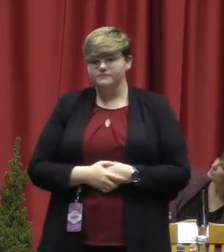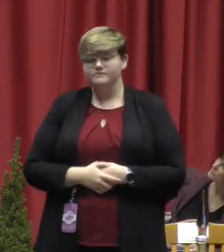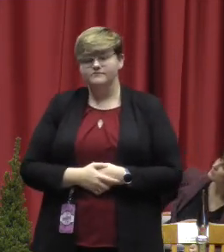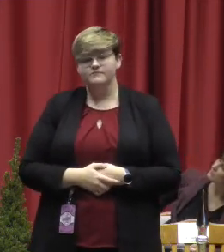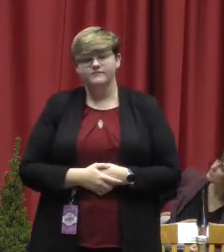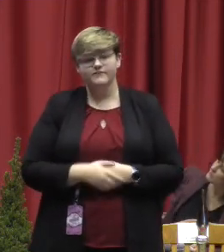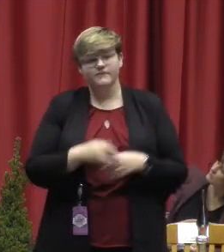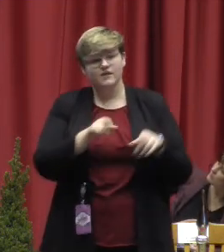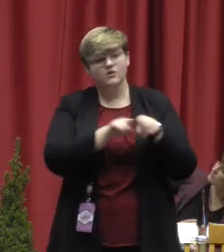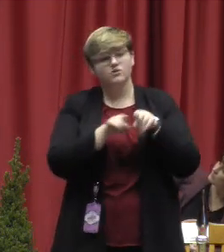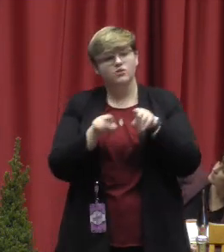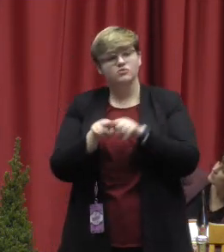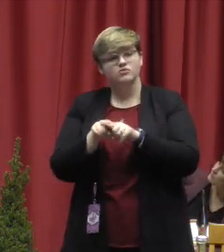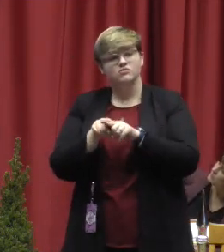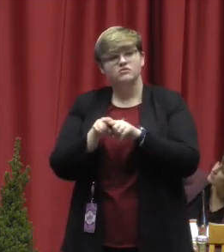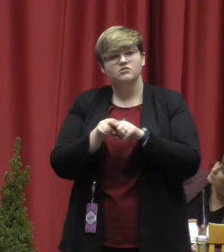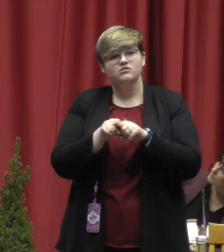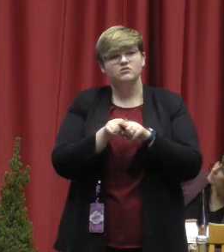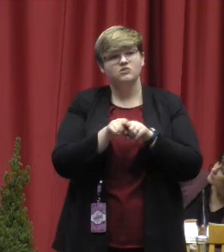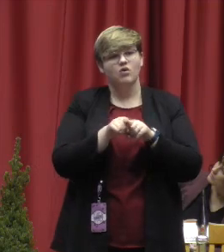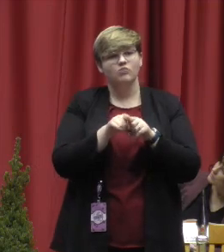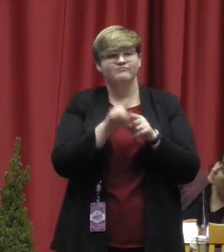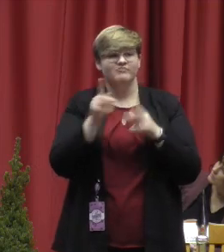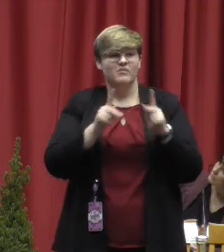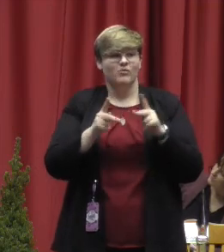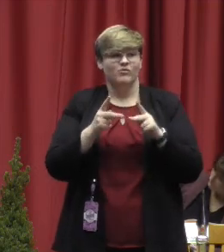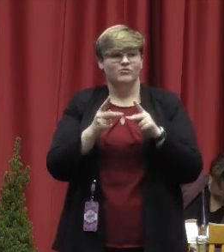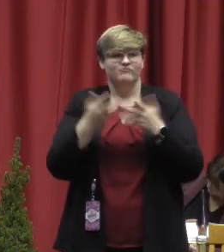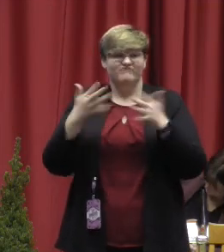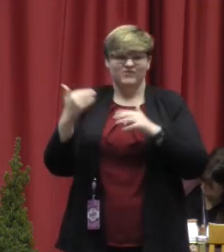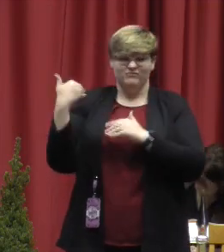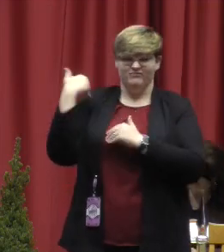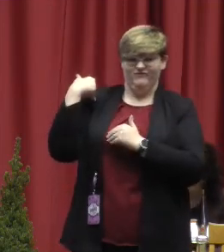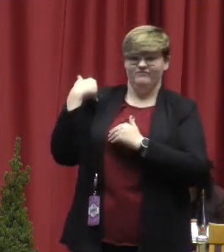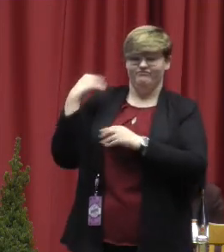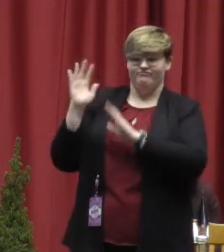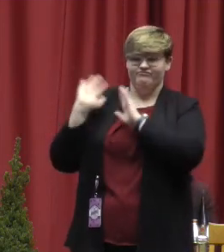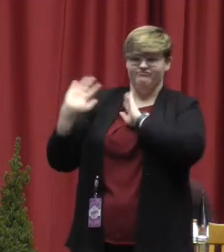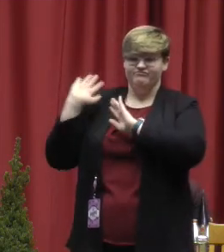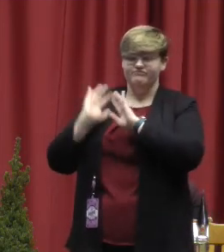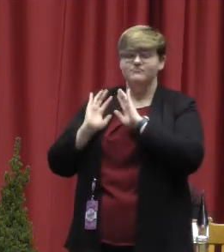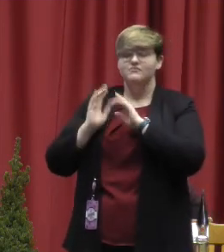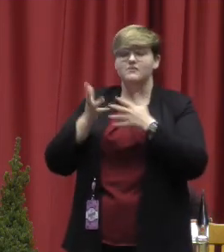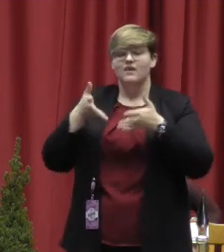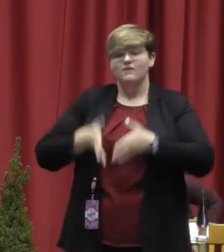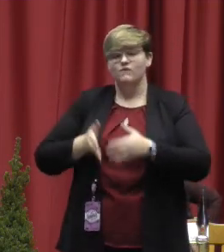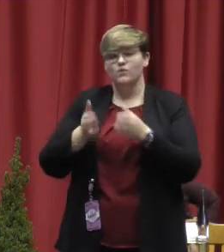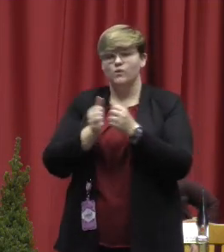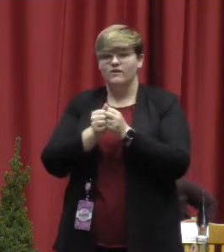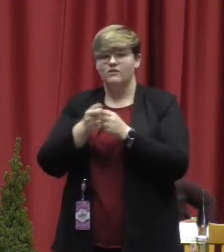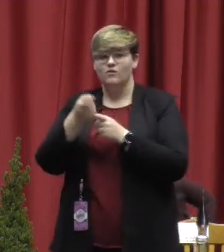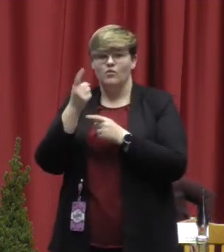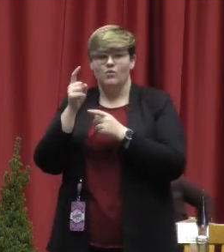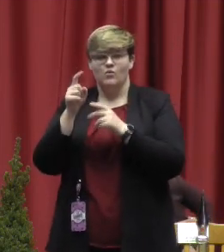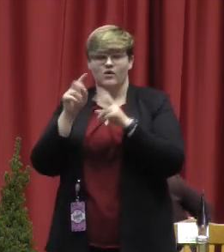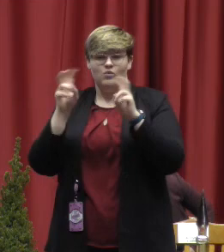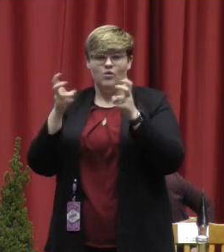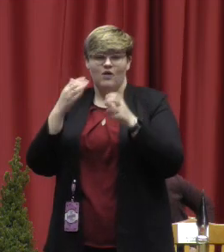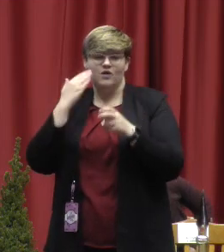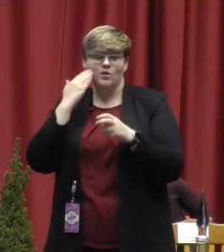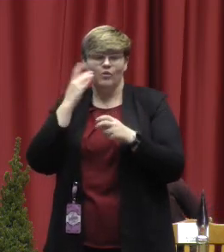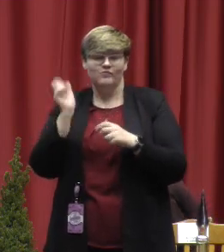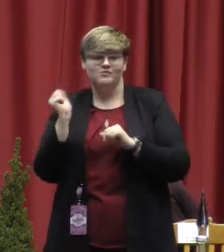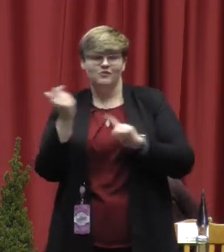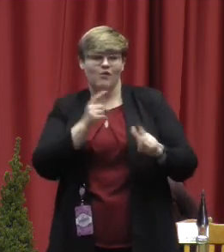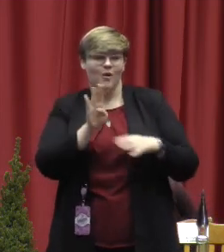as well as make those who came before us proud. I want to leave you with this one equation. I know we're all business students, so we've